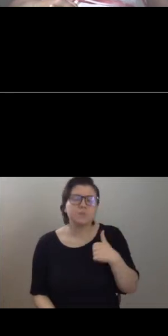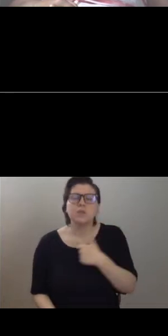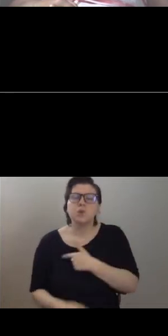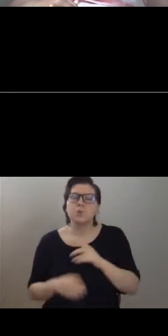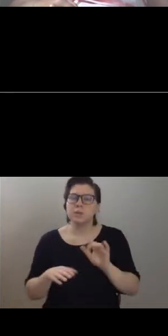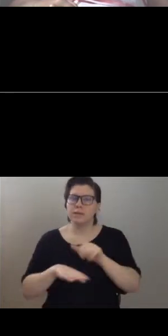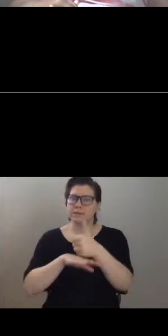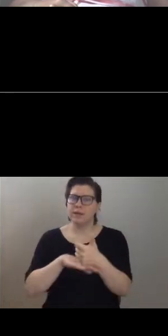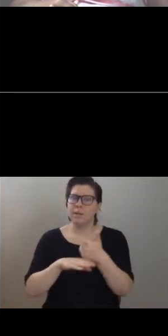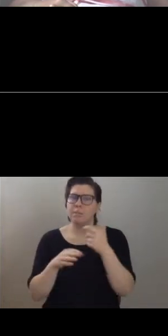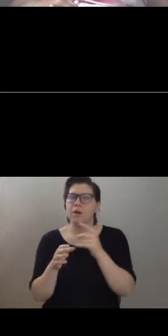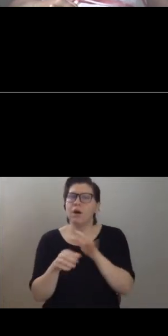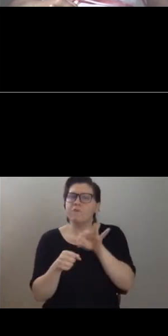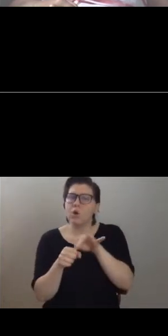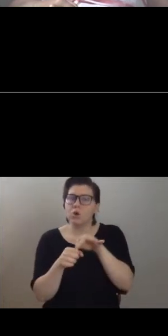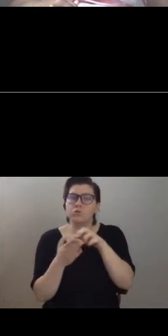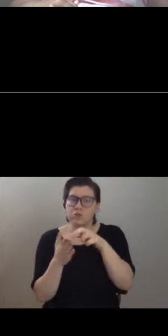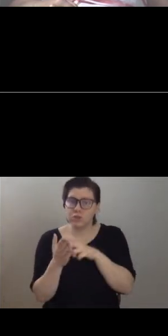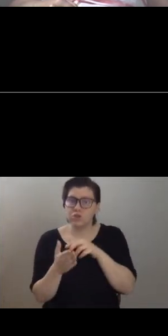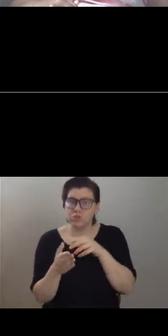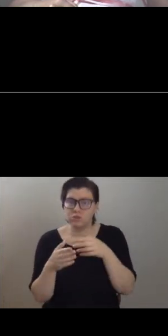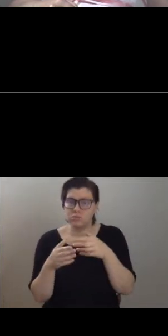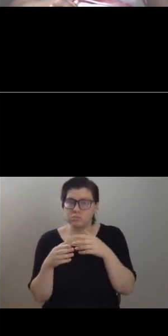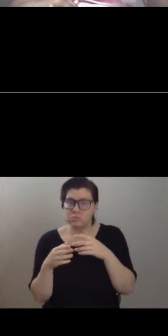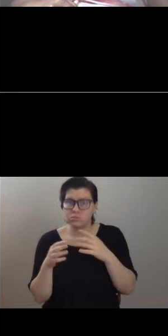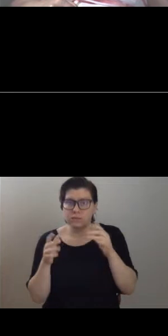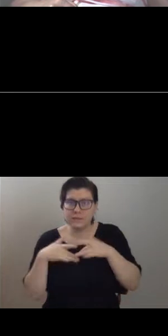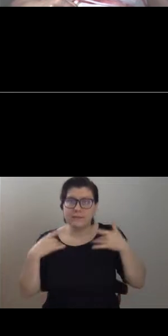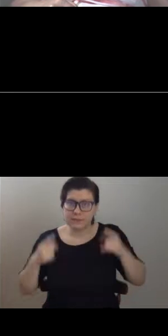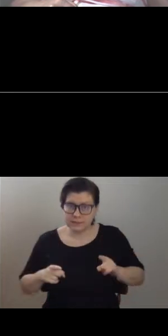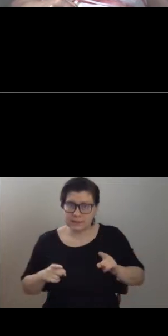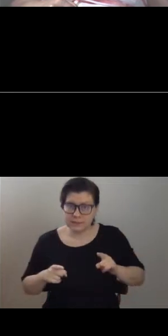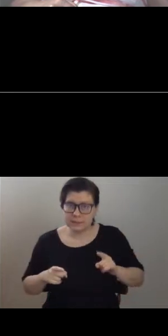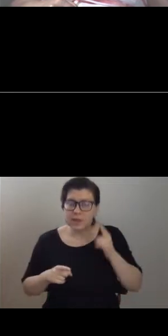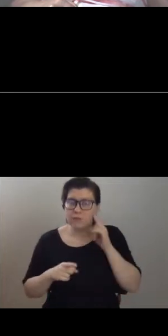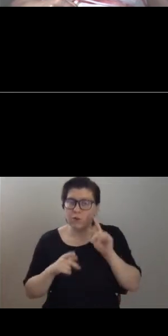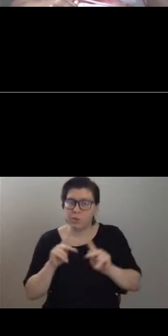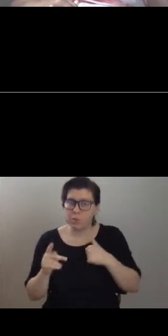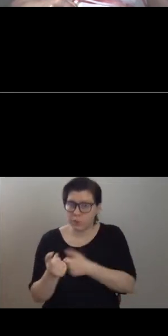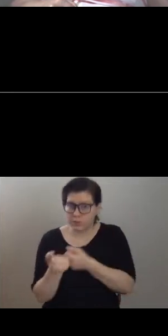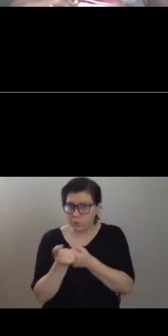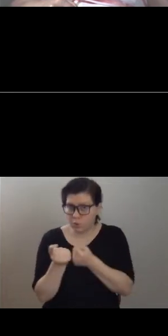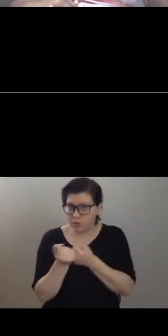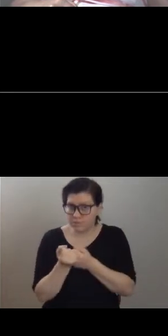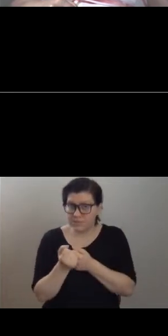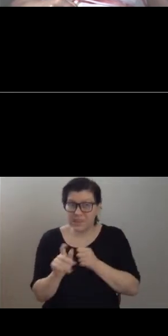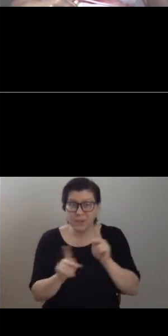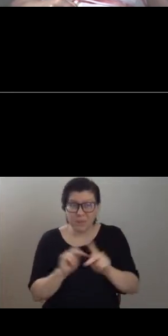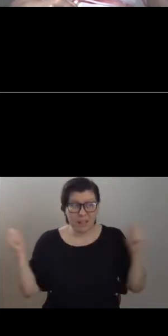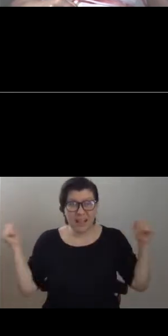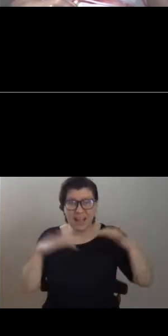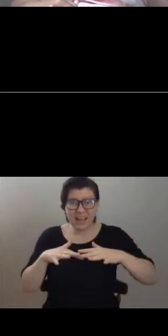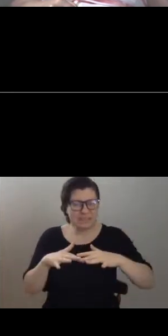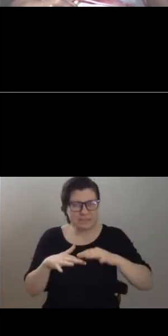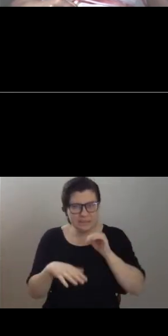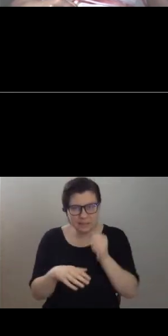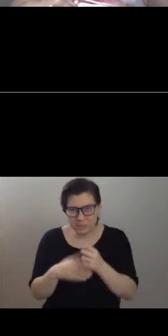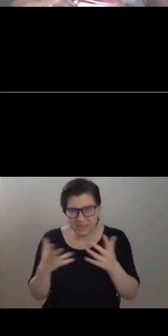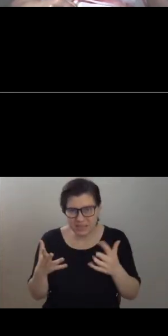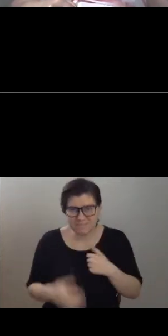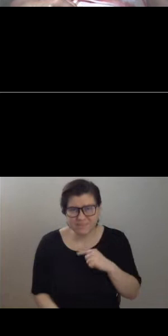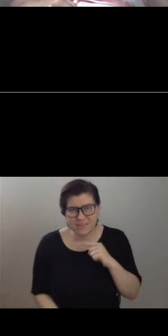supported. Turnout to this particular event was low, and I was actually very disappointed. Towards